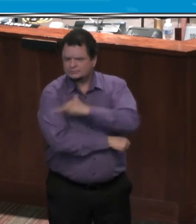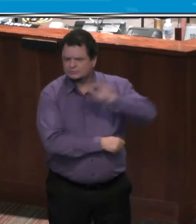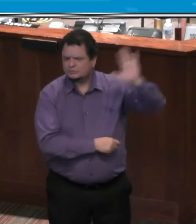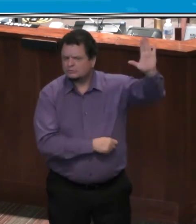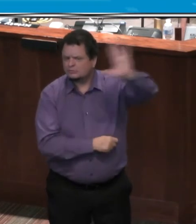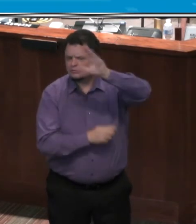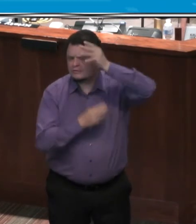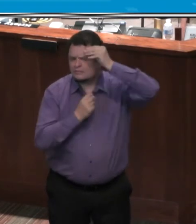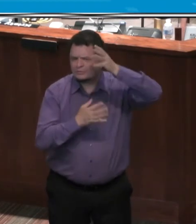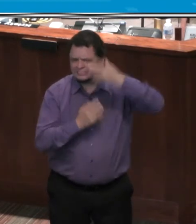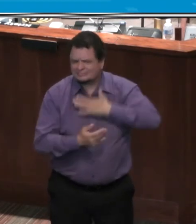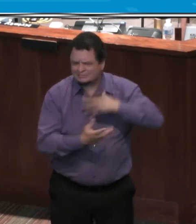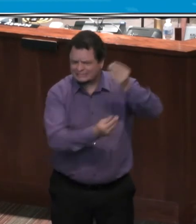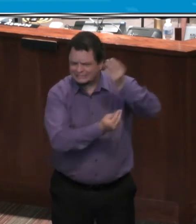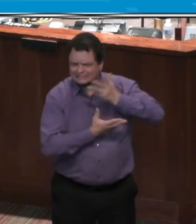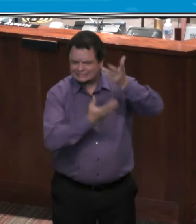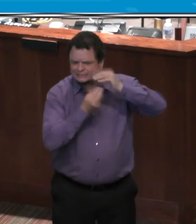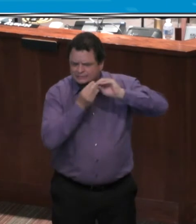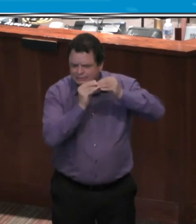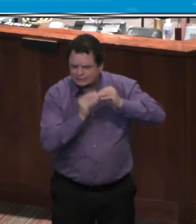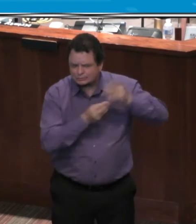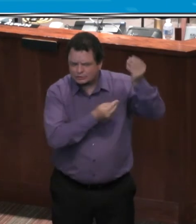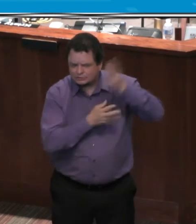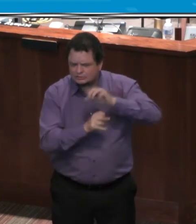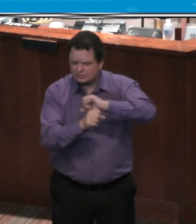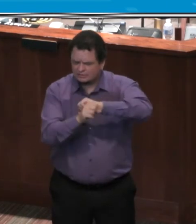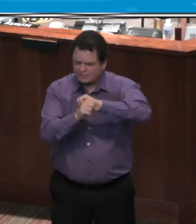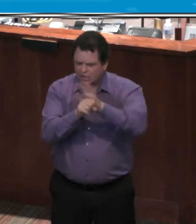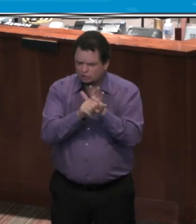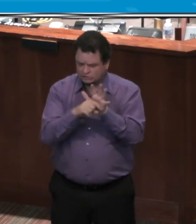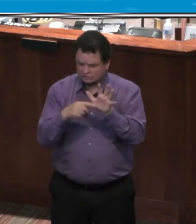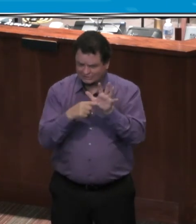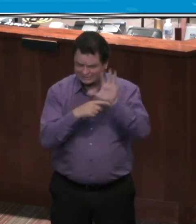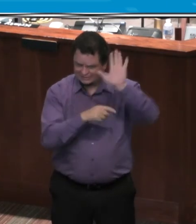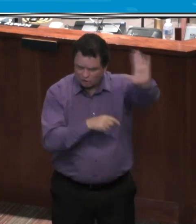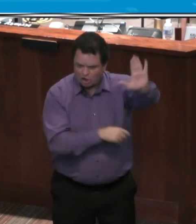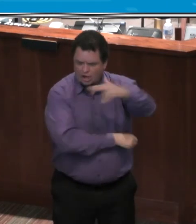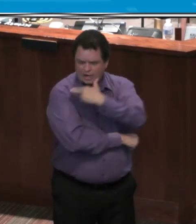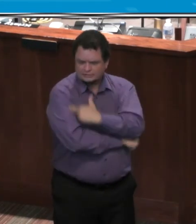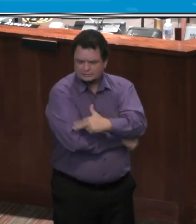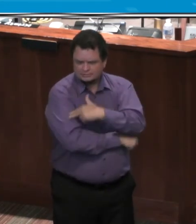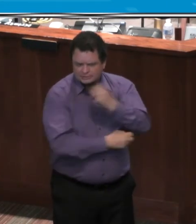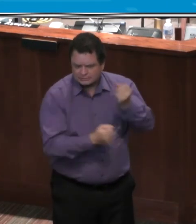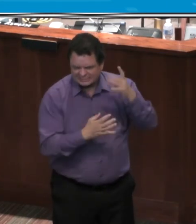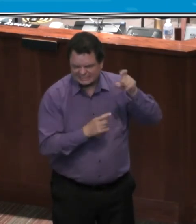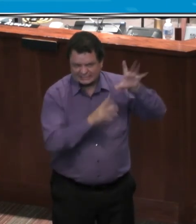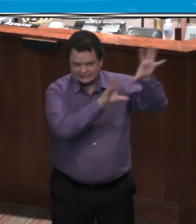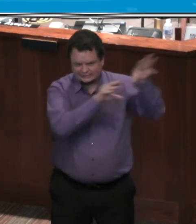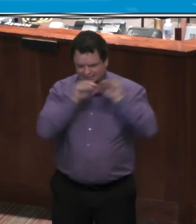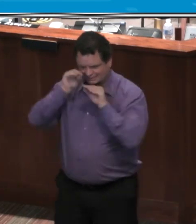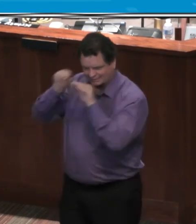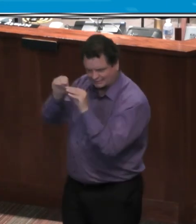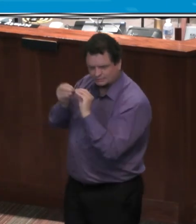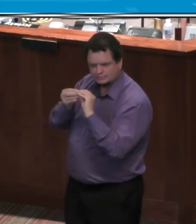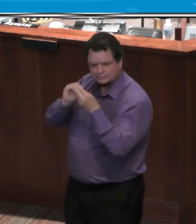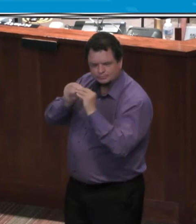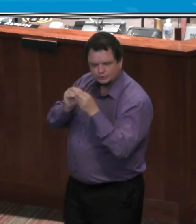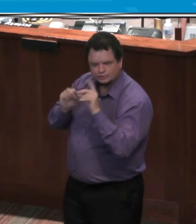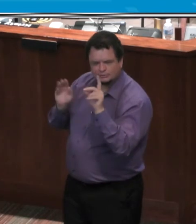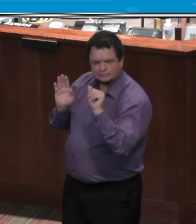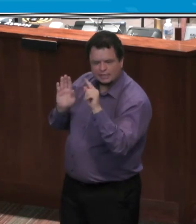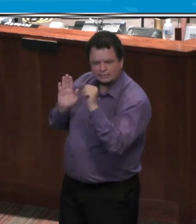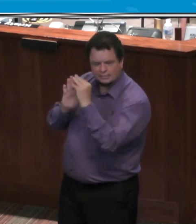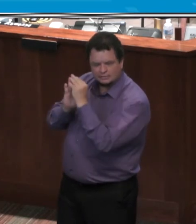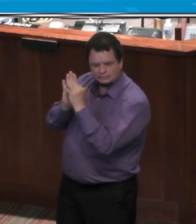hospitals. And we expect to be able to display that shortly. We're just waiting for the last historic data for that. And then after that, as the state of Colorado sort